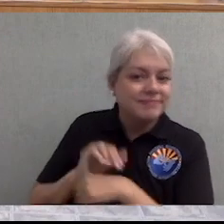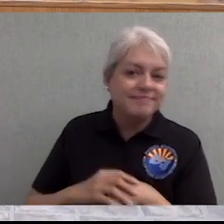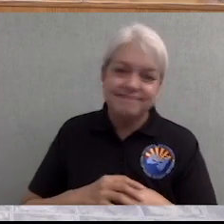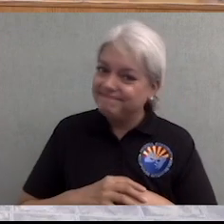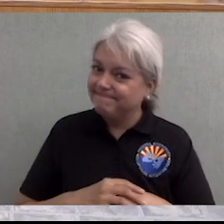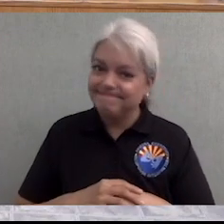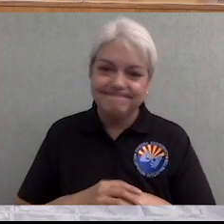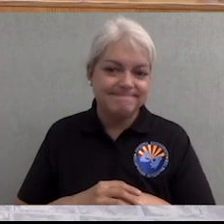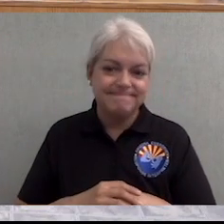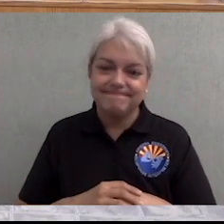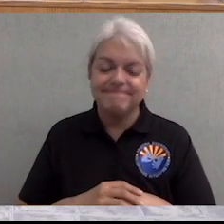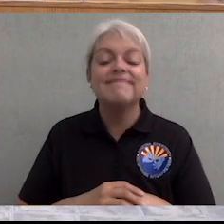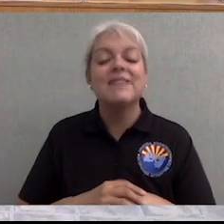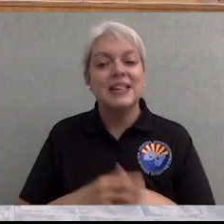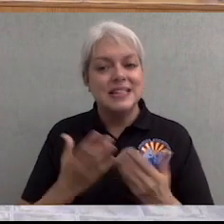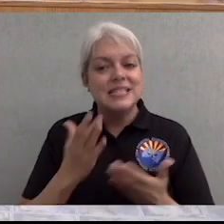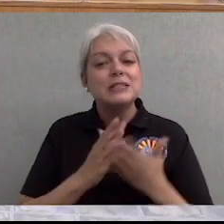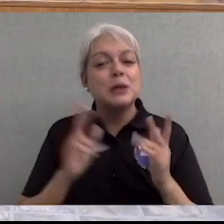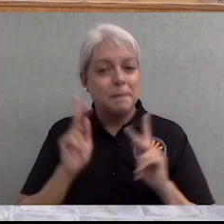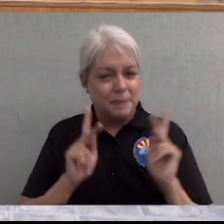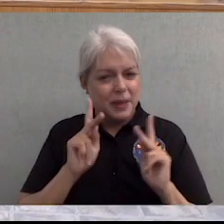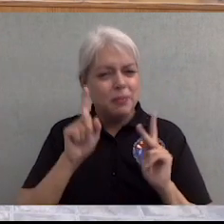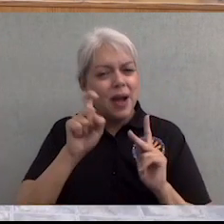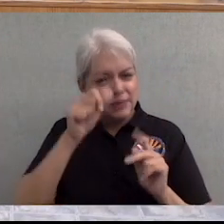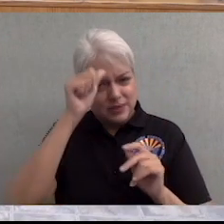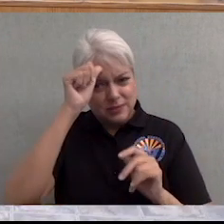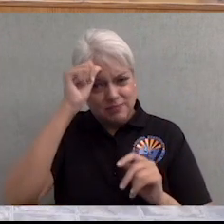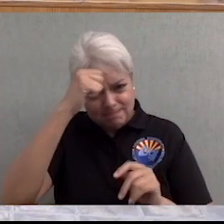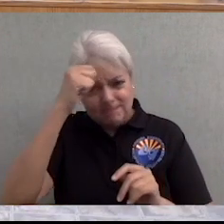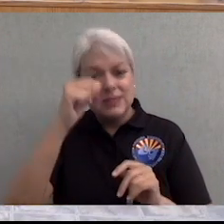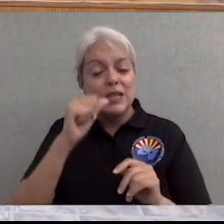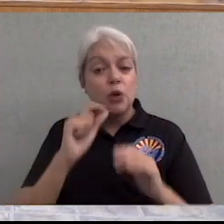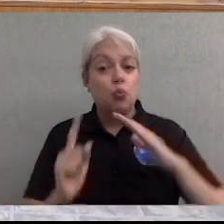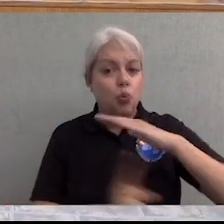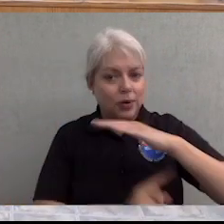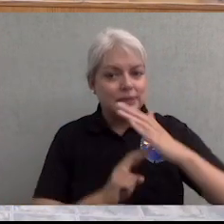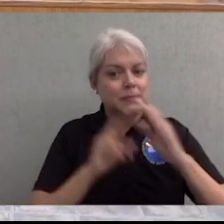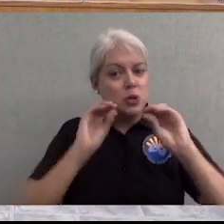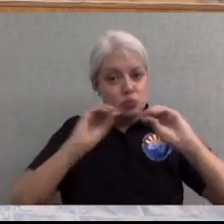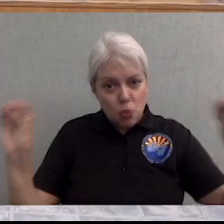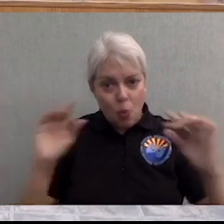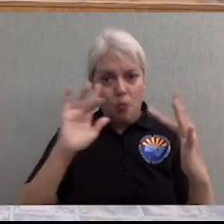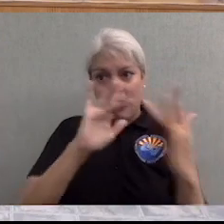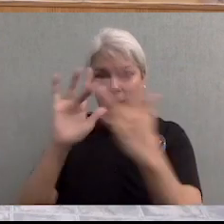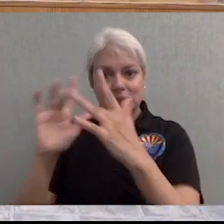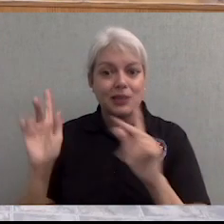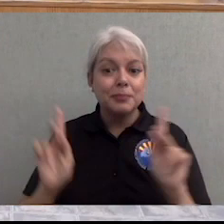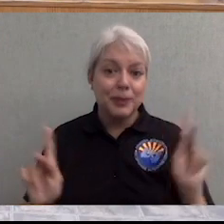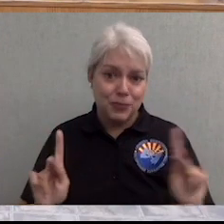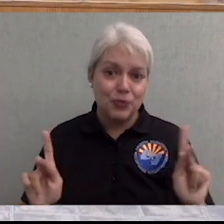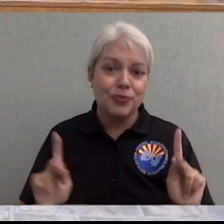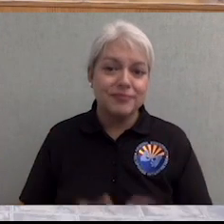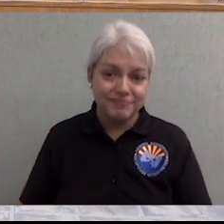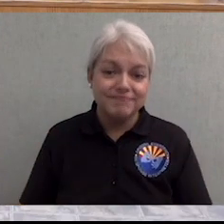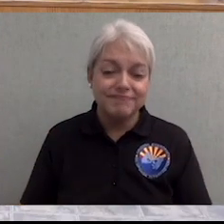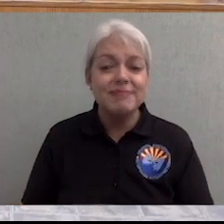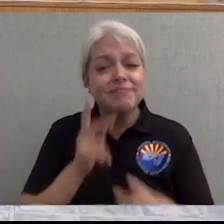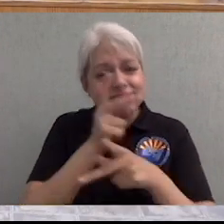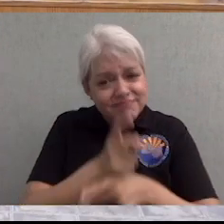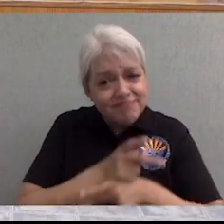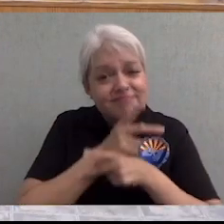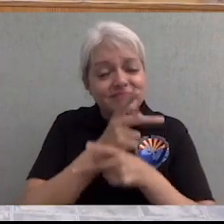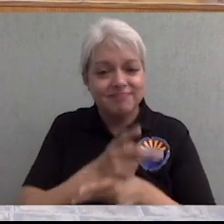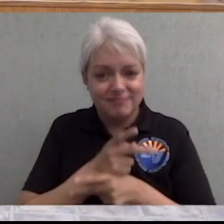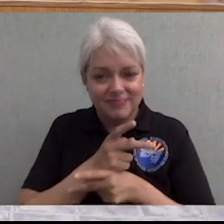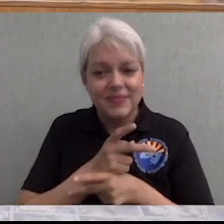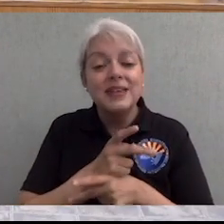stretching the definition of that because they think it's okay, but it's not. So just be really, really careful. As our councilwomen said here, the bottom